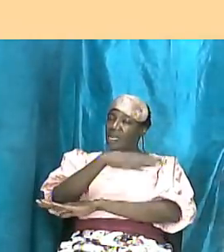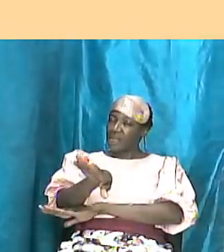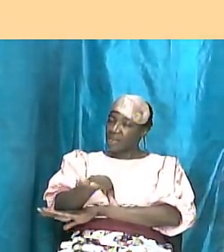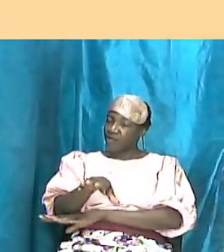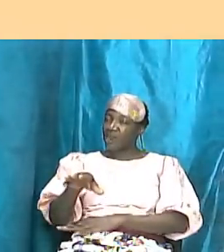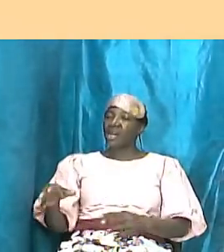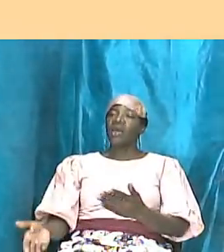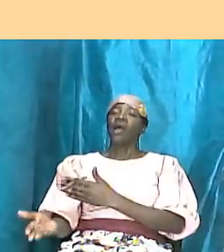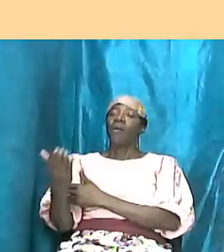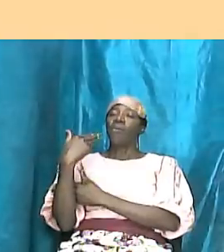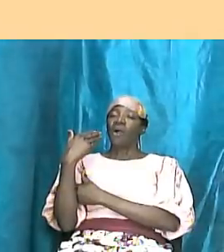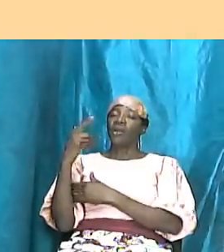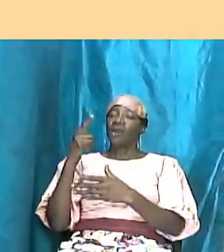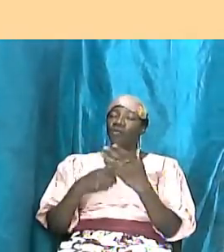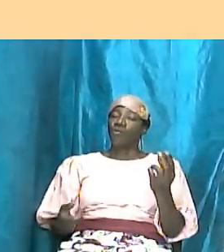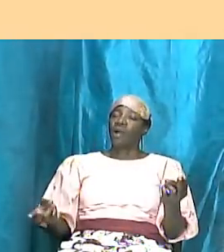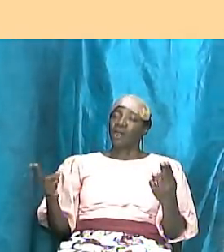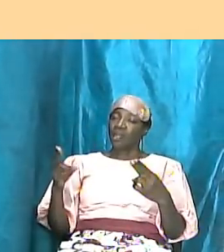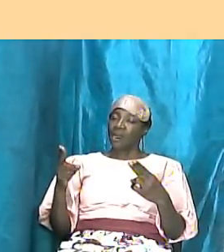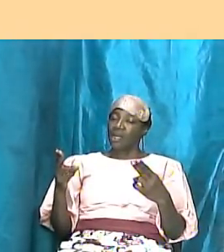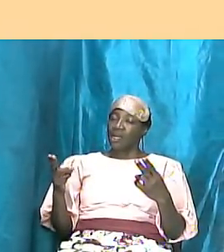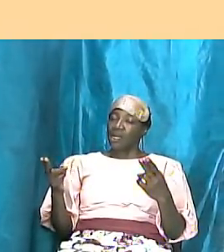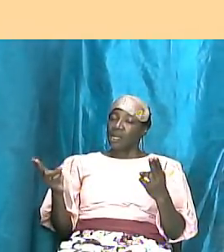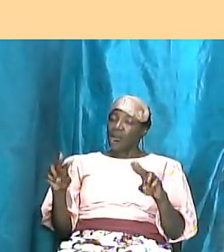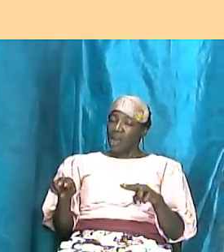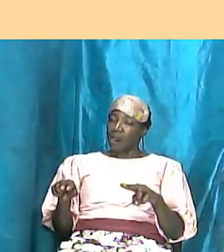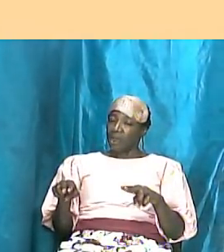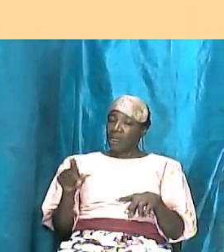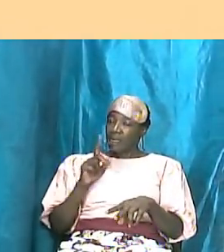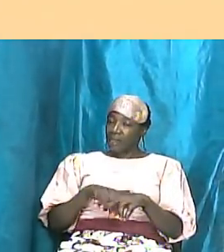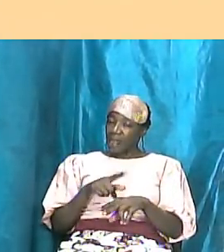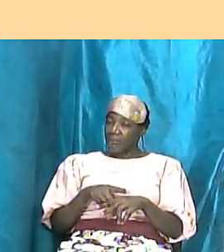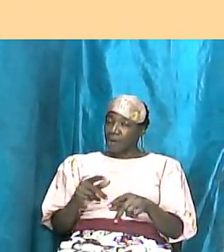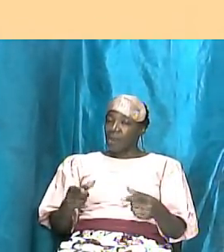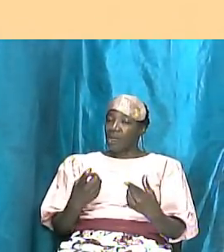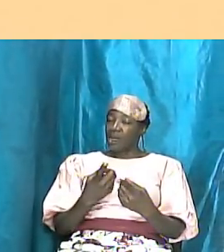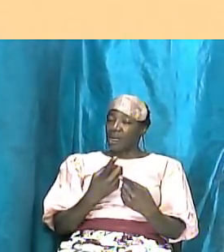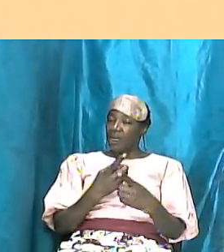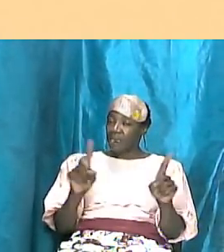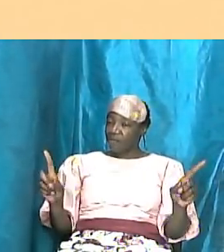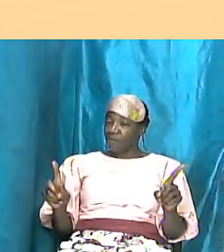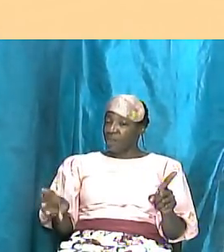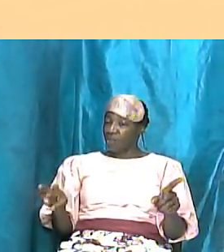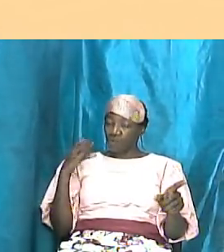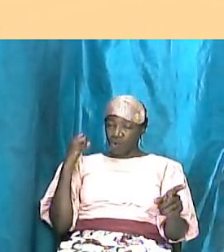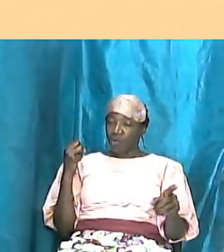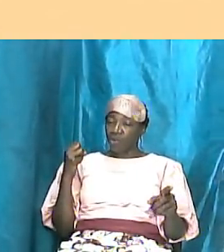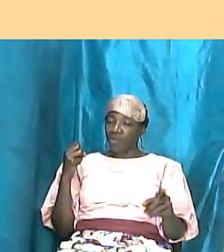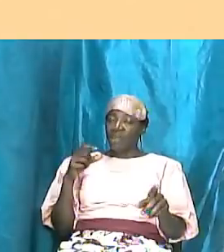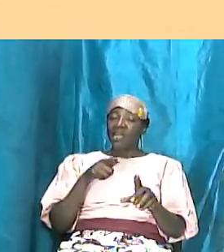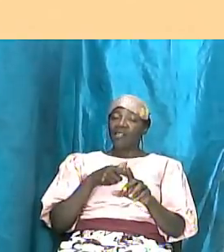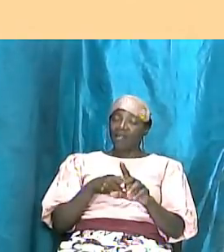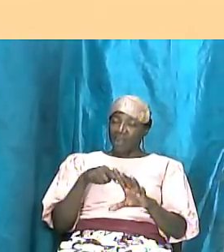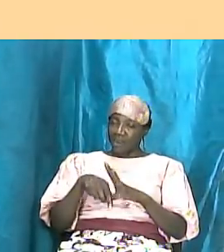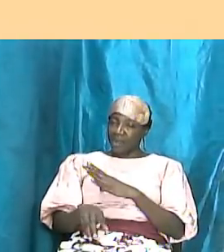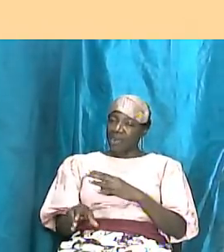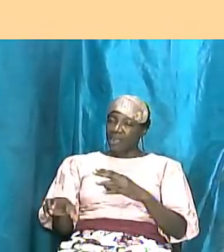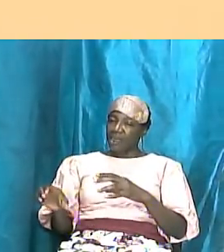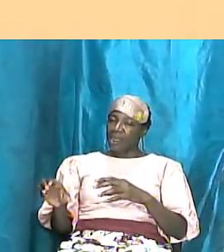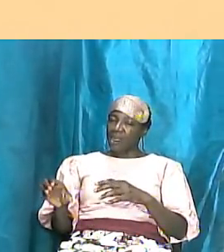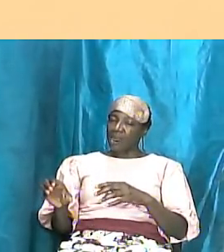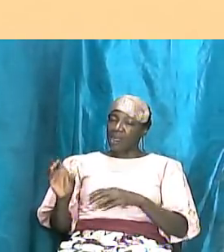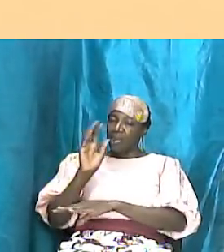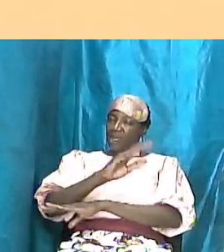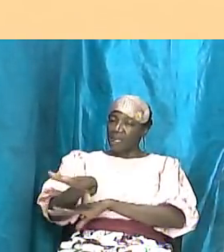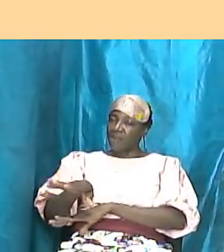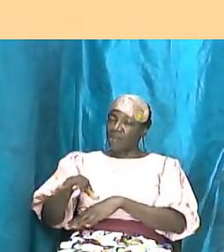and morning. And whatever the time span was that the thing happened, The pattern is, it started in the evening and it